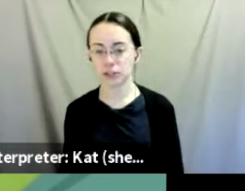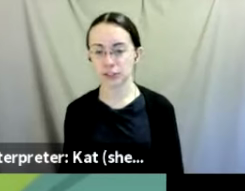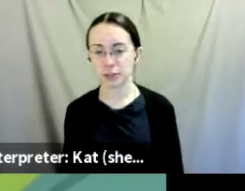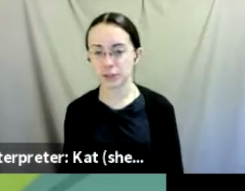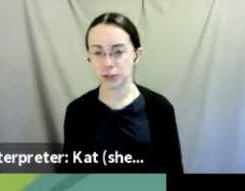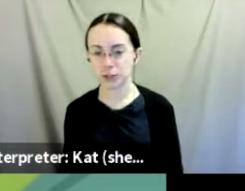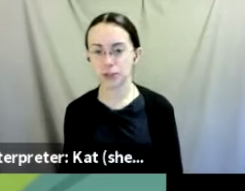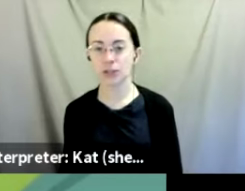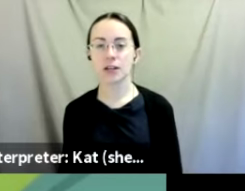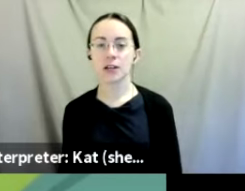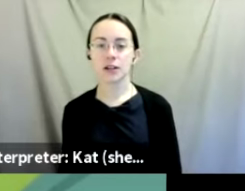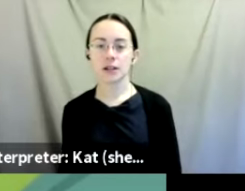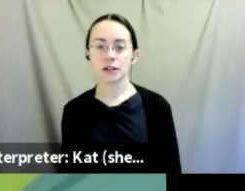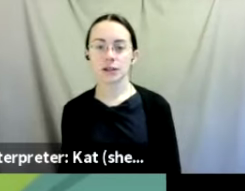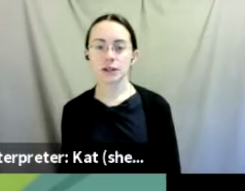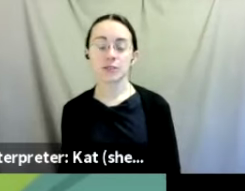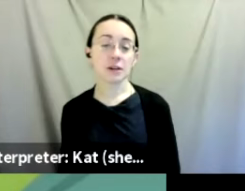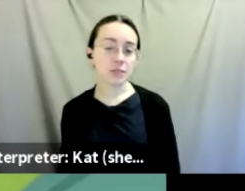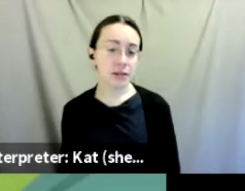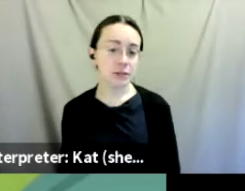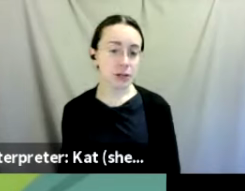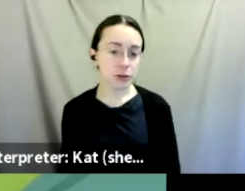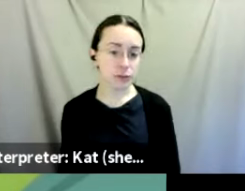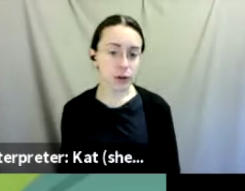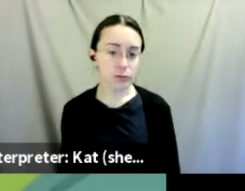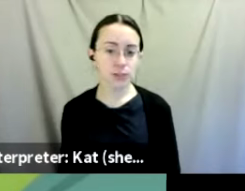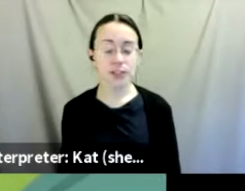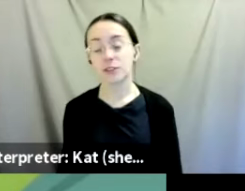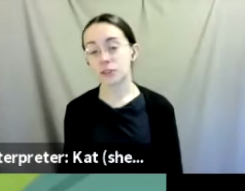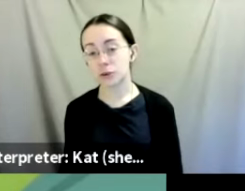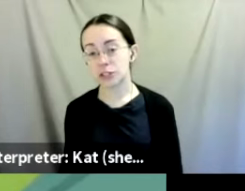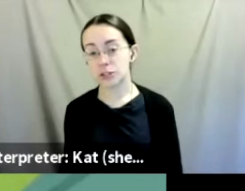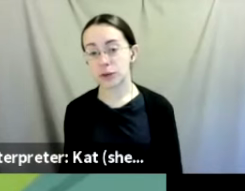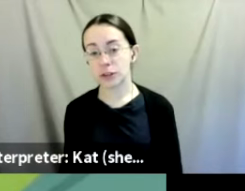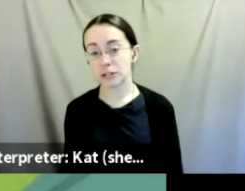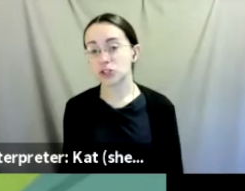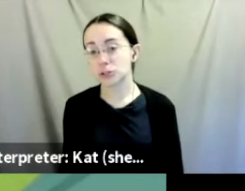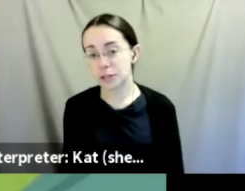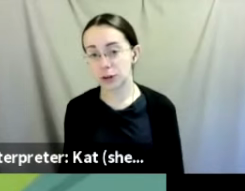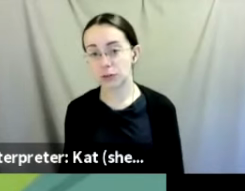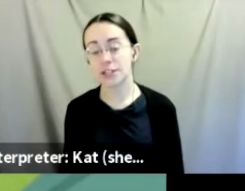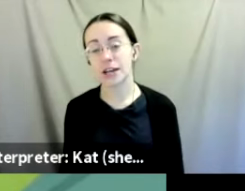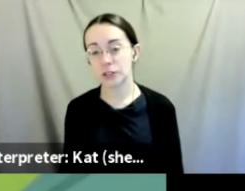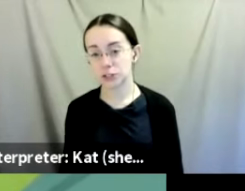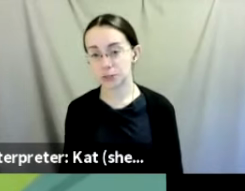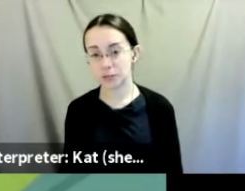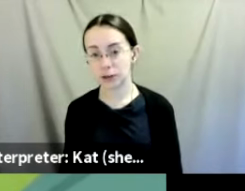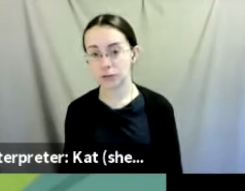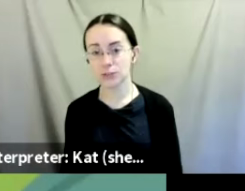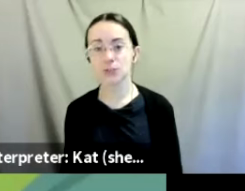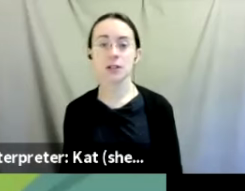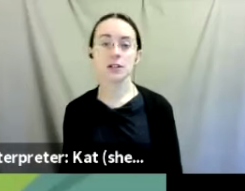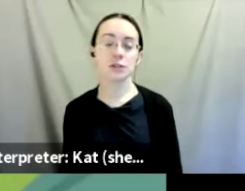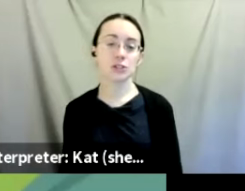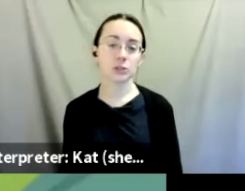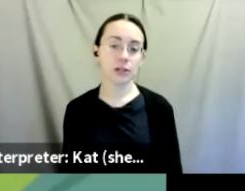their contraceptive use, sometimes men are involved. It's also a question of whether men should be involved and how they should be